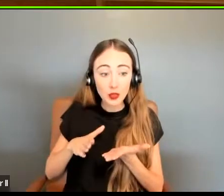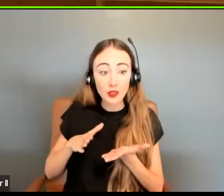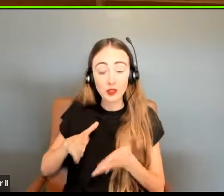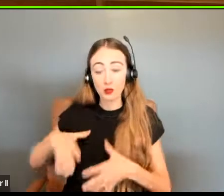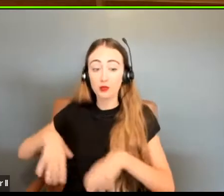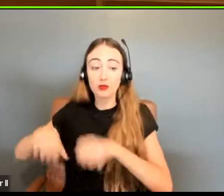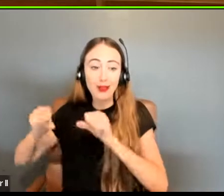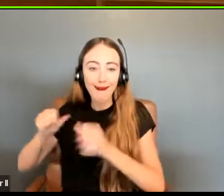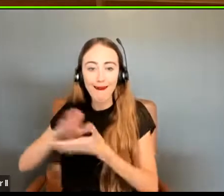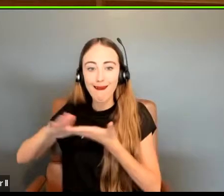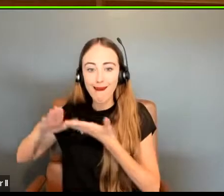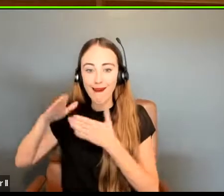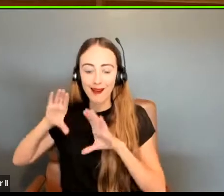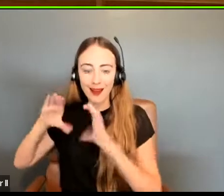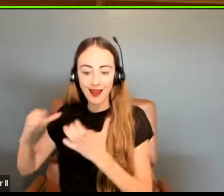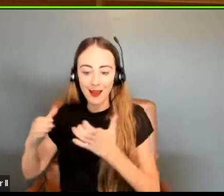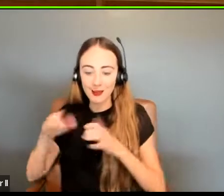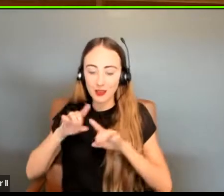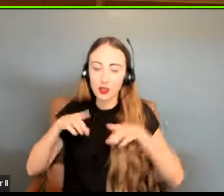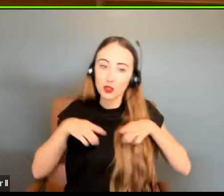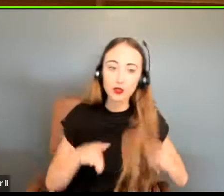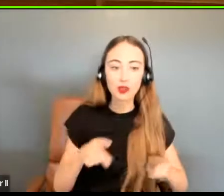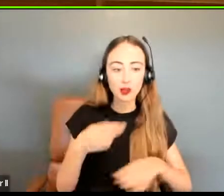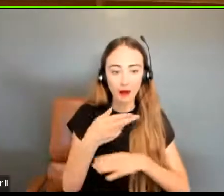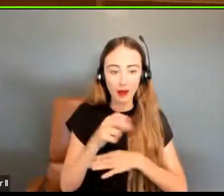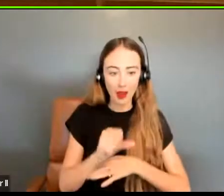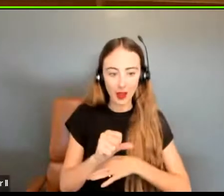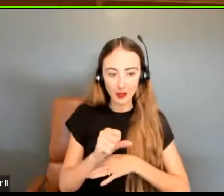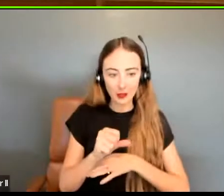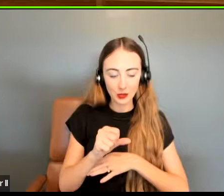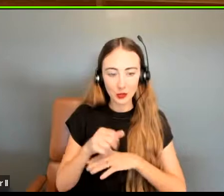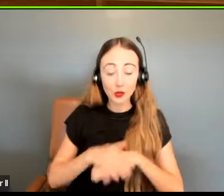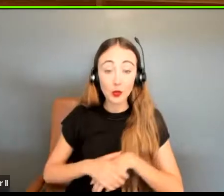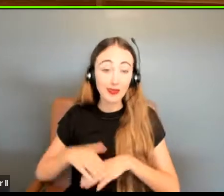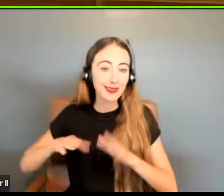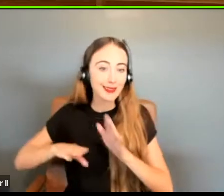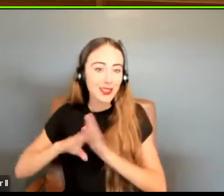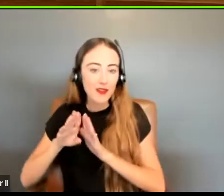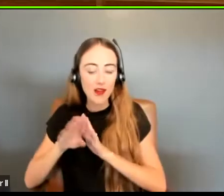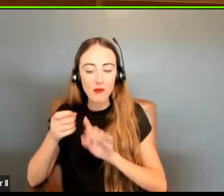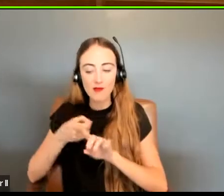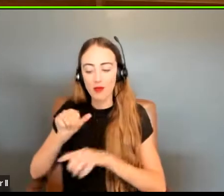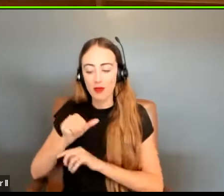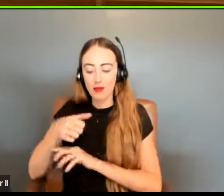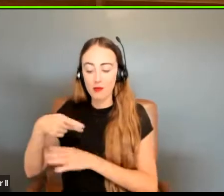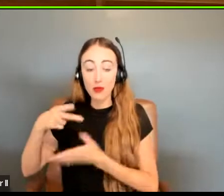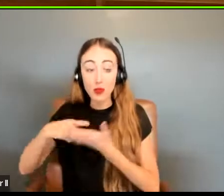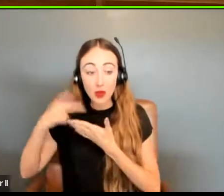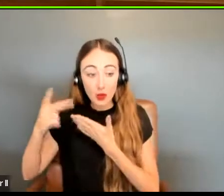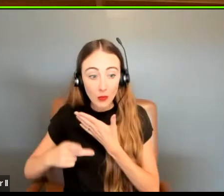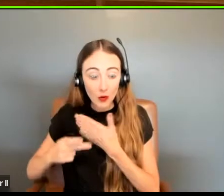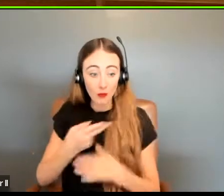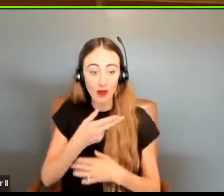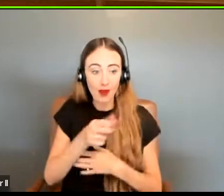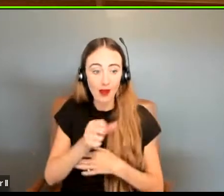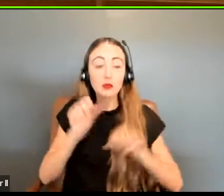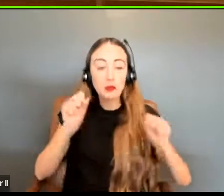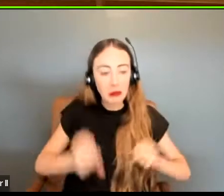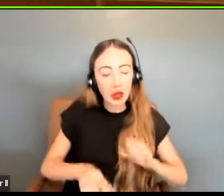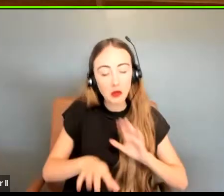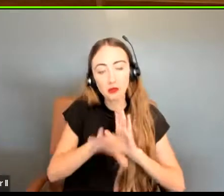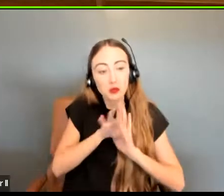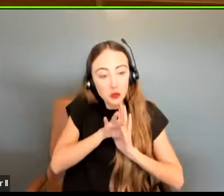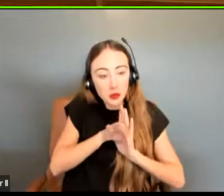school. The program consists of college-level courses developed by the AP program that high schools can choose to